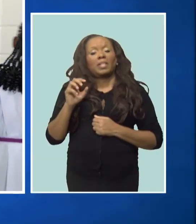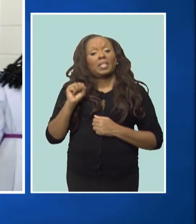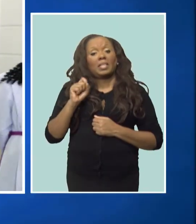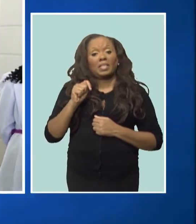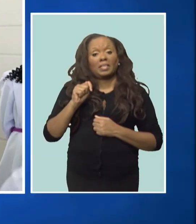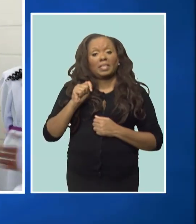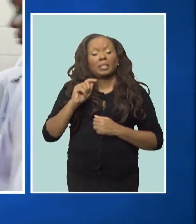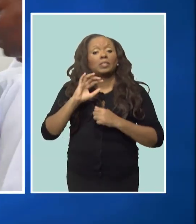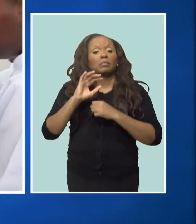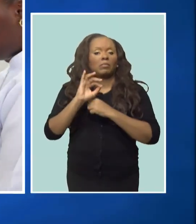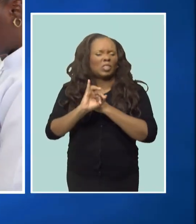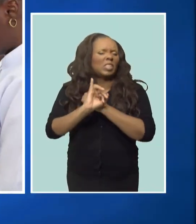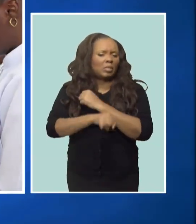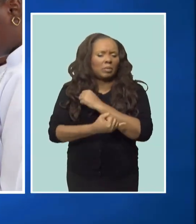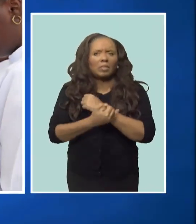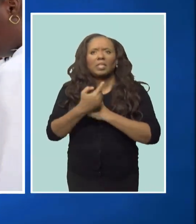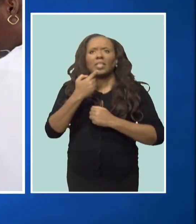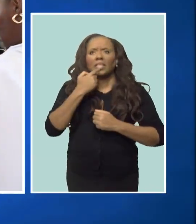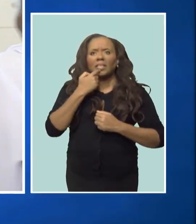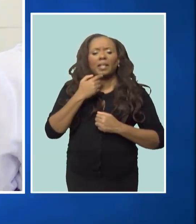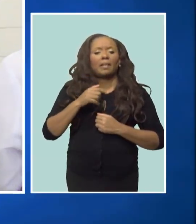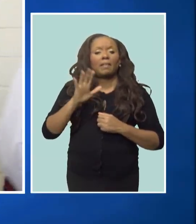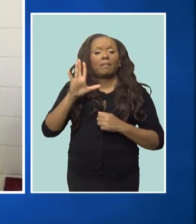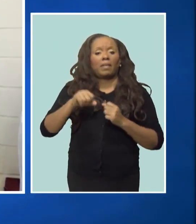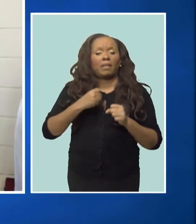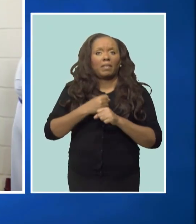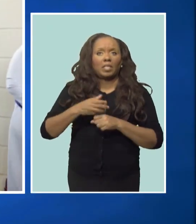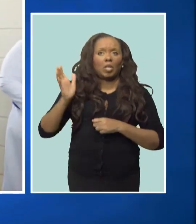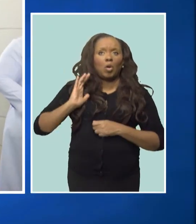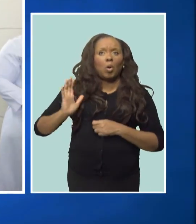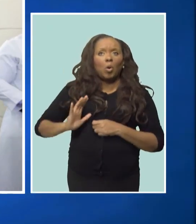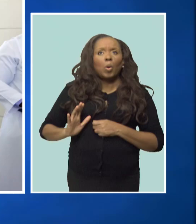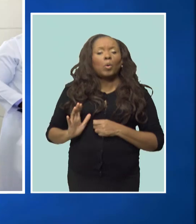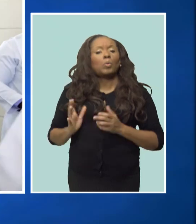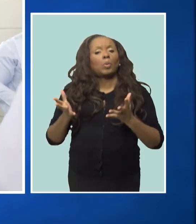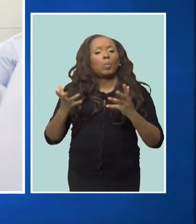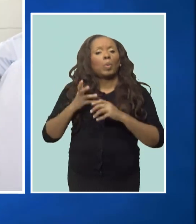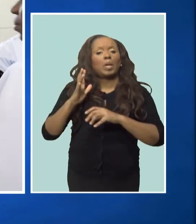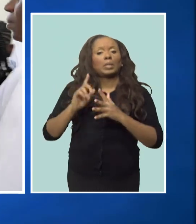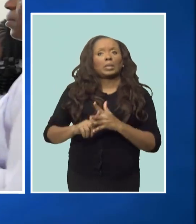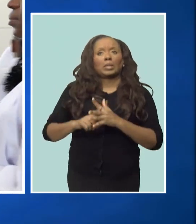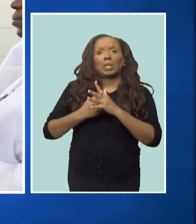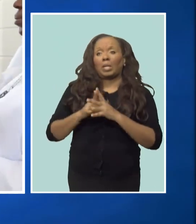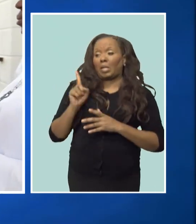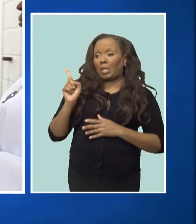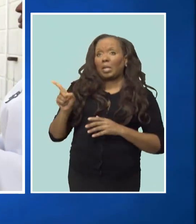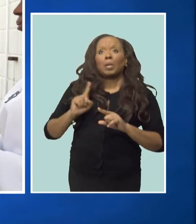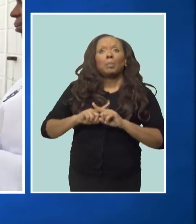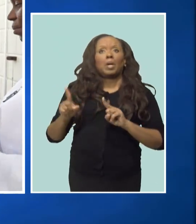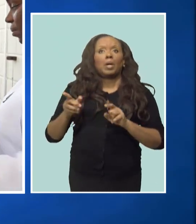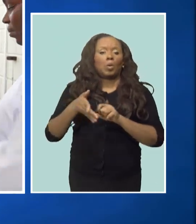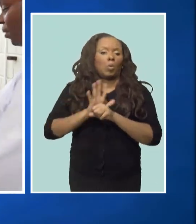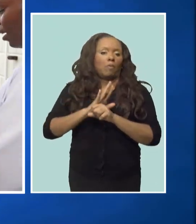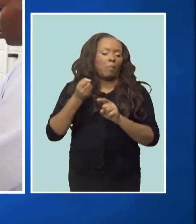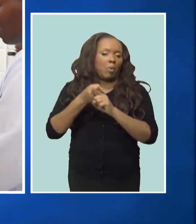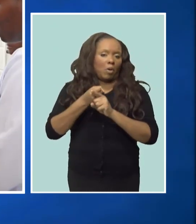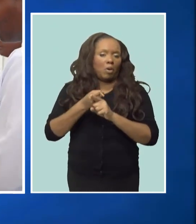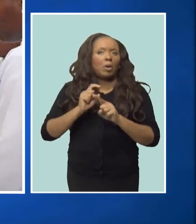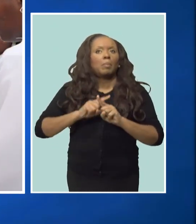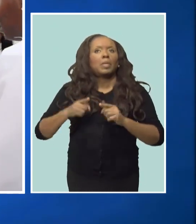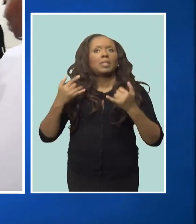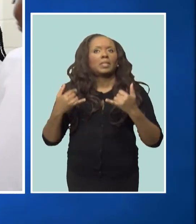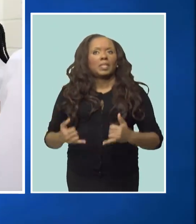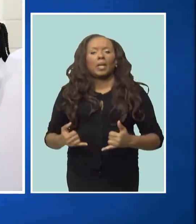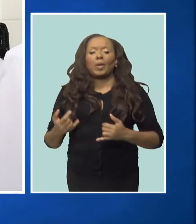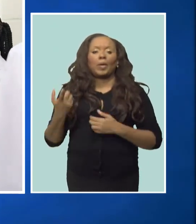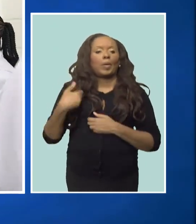Gathering experience ended prematurely 5 years ago due to the COVID-19 pandemic. However, he says St. Joseph's turn